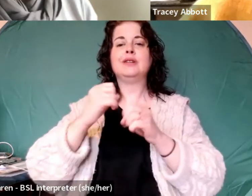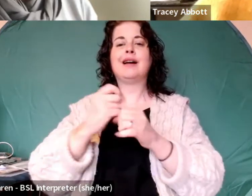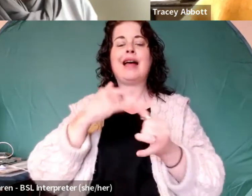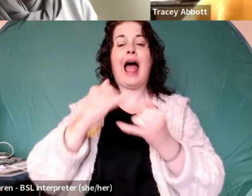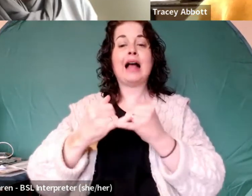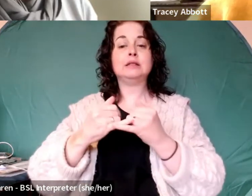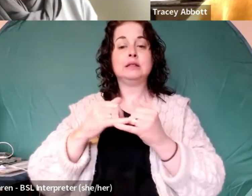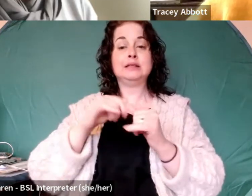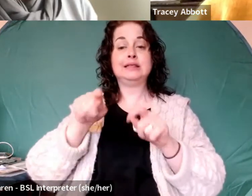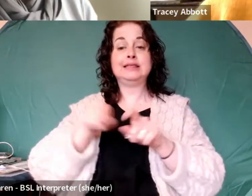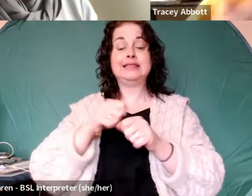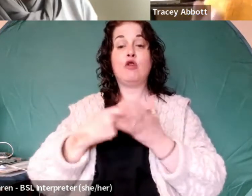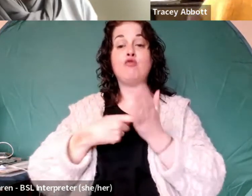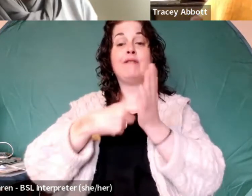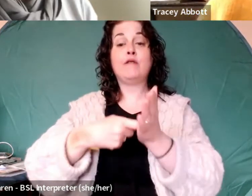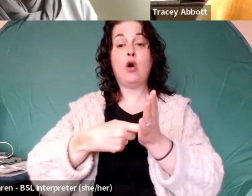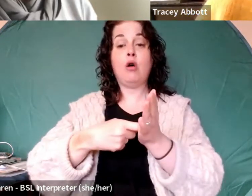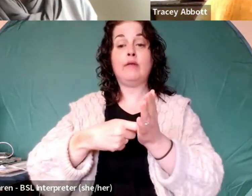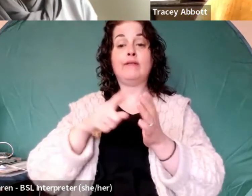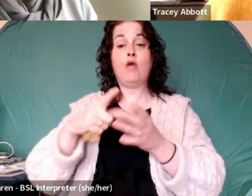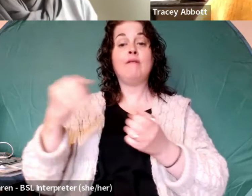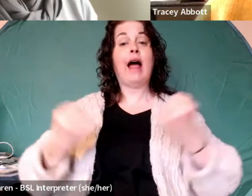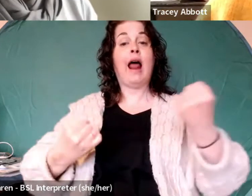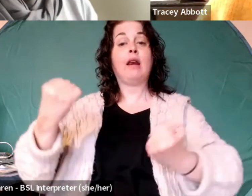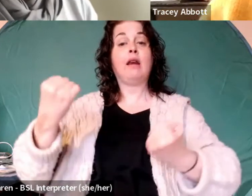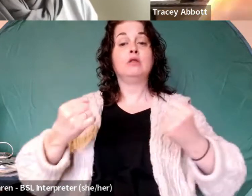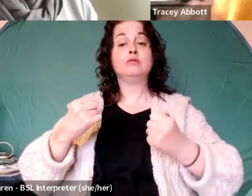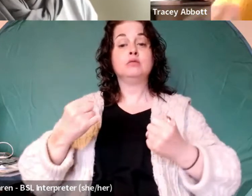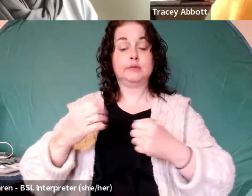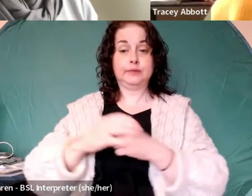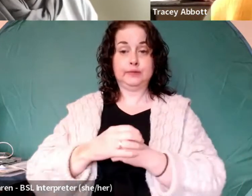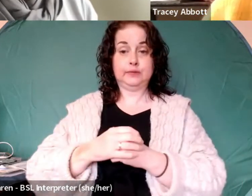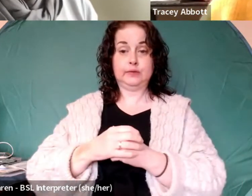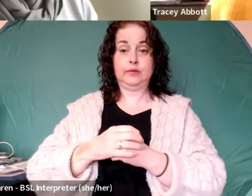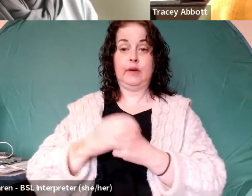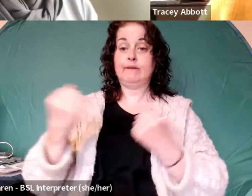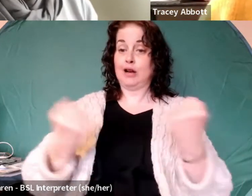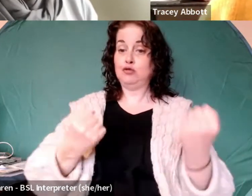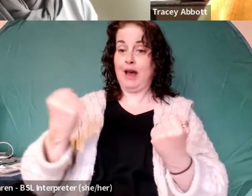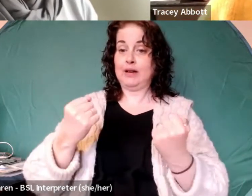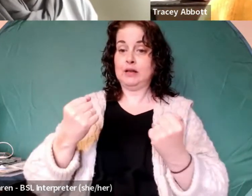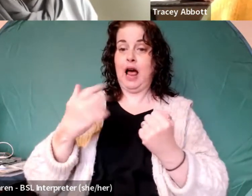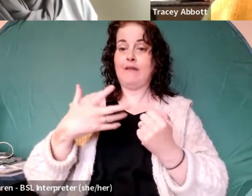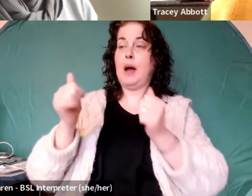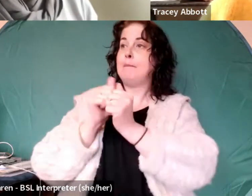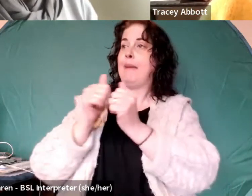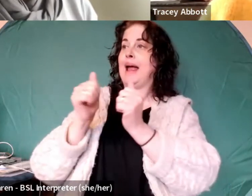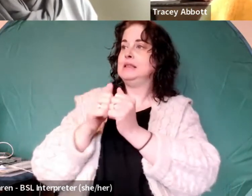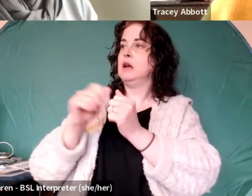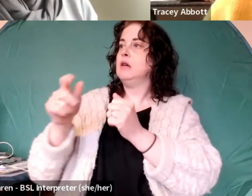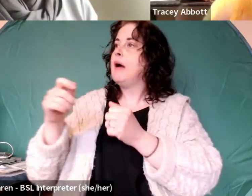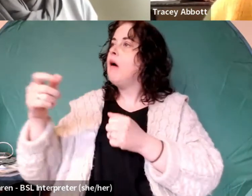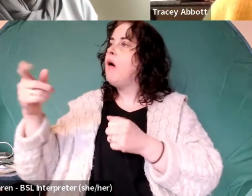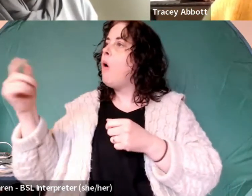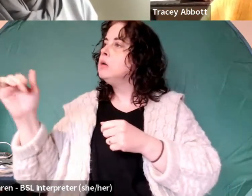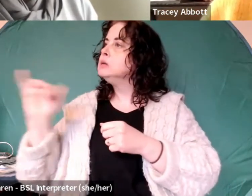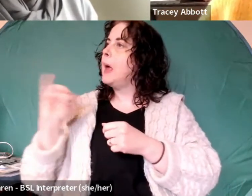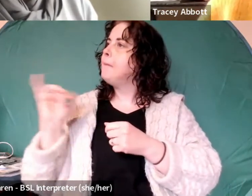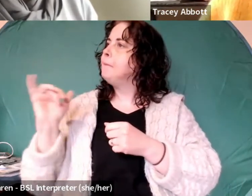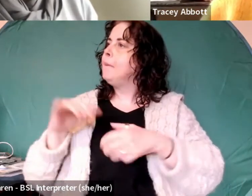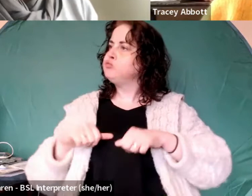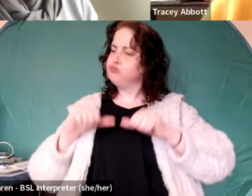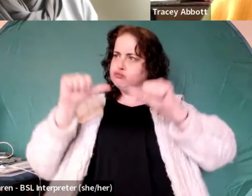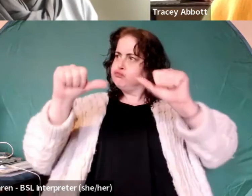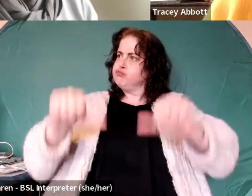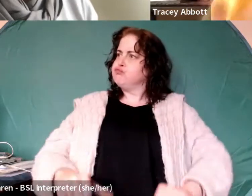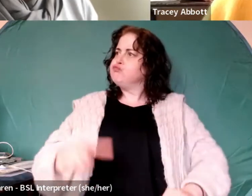did a referral scheme for their van drivers. And their van drivers had a mate they met down the pub who's very like them with a beer belly and all the